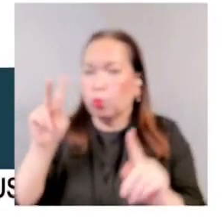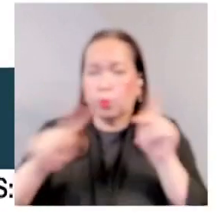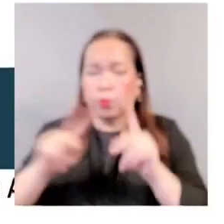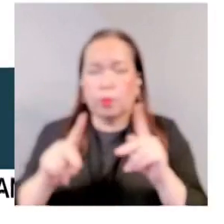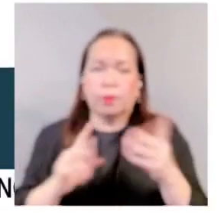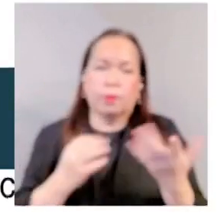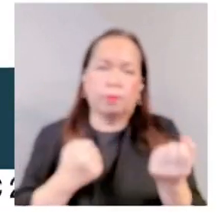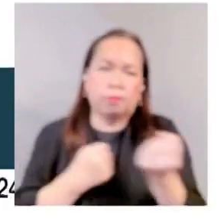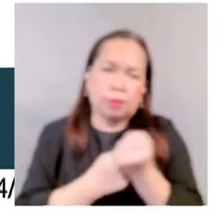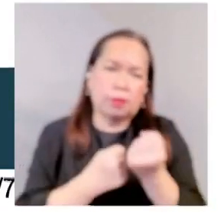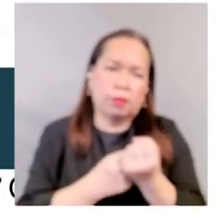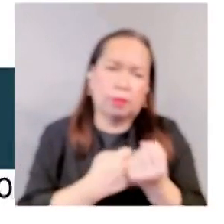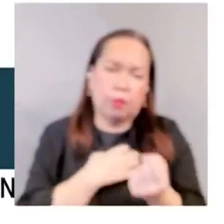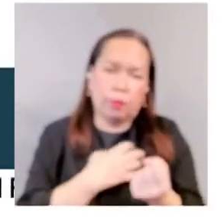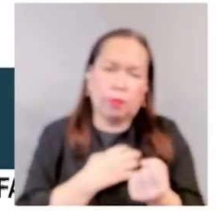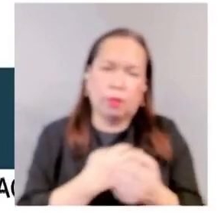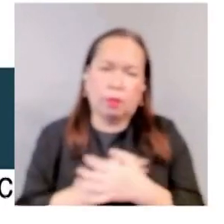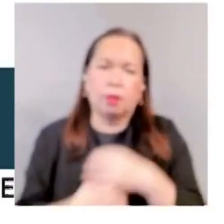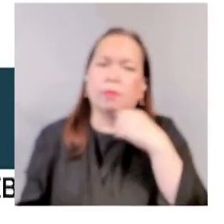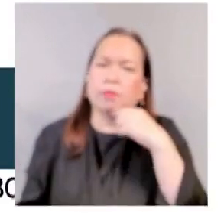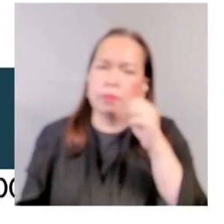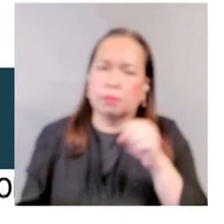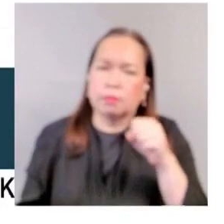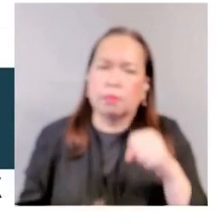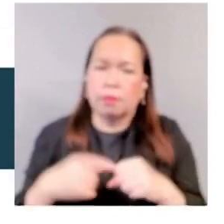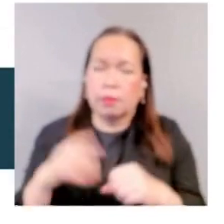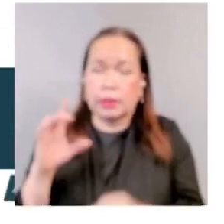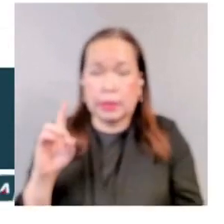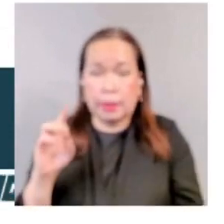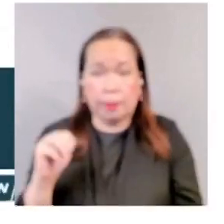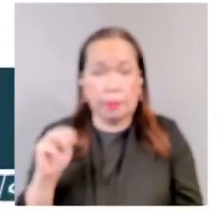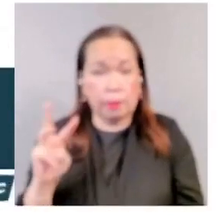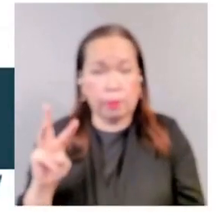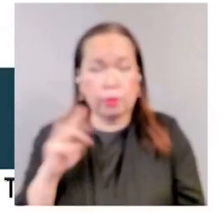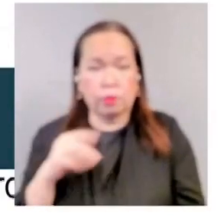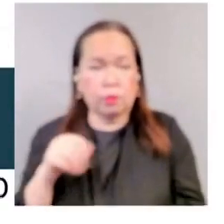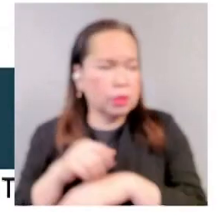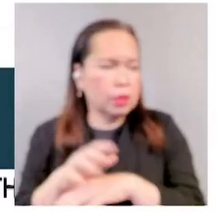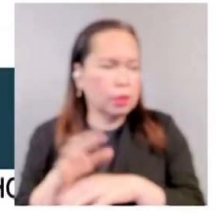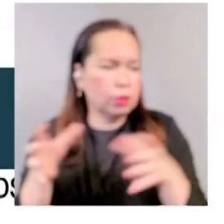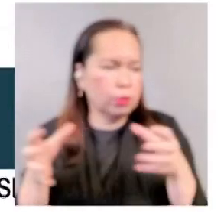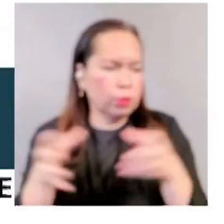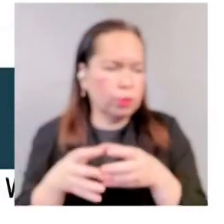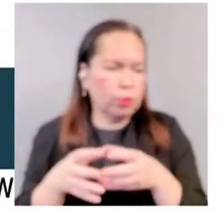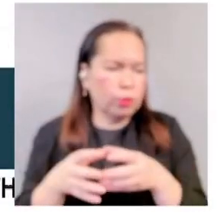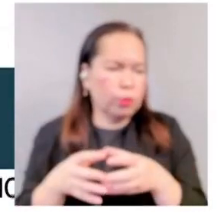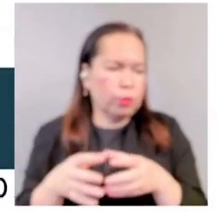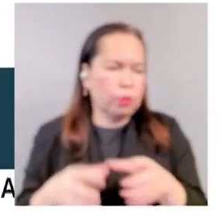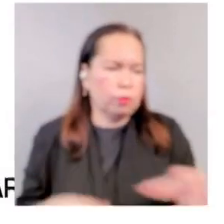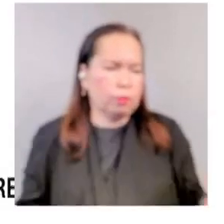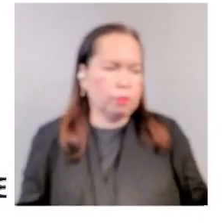sent, they said they're sending a team fact-finding to strengthen the evidence. Sorry.